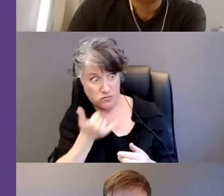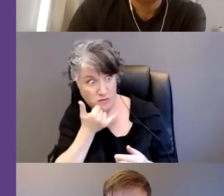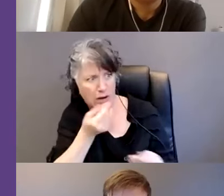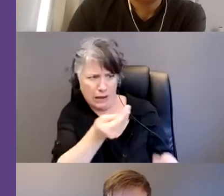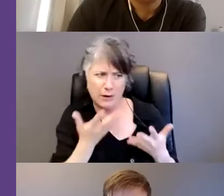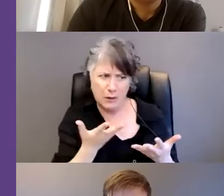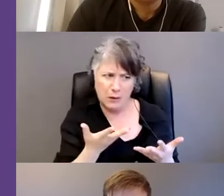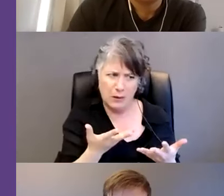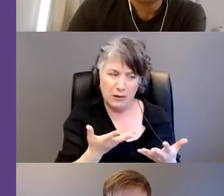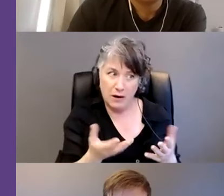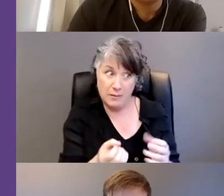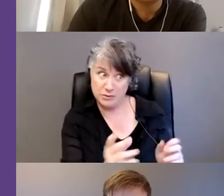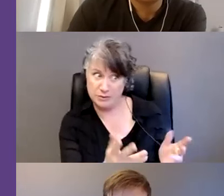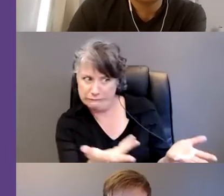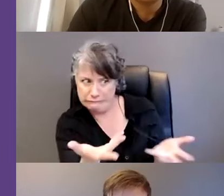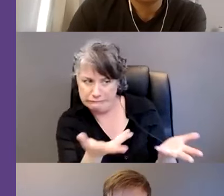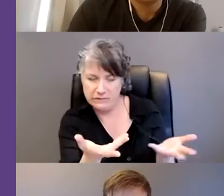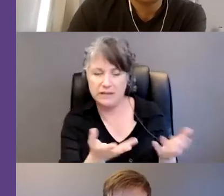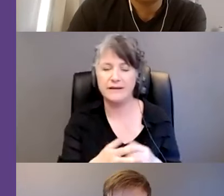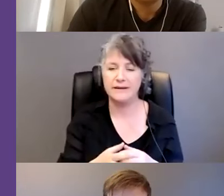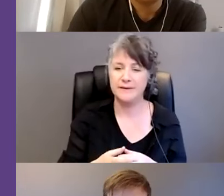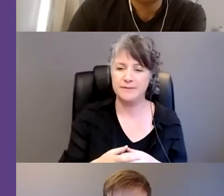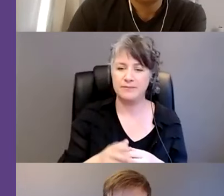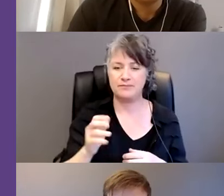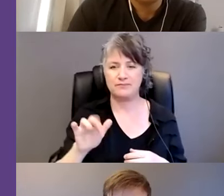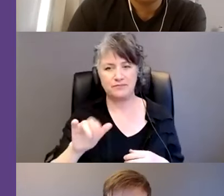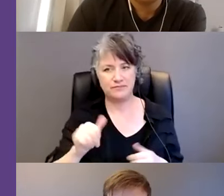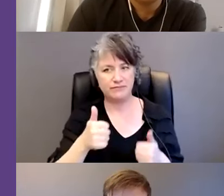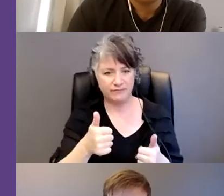you. And Candace, similar, if someone is